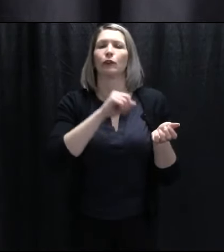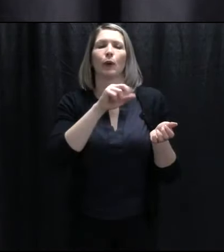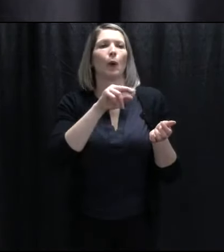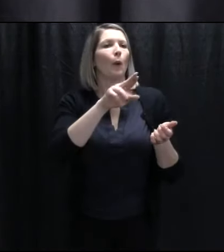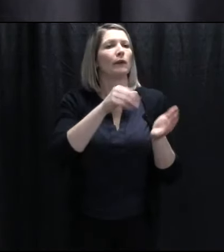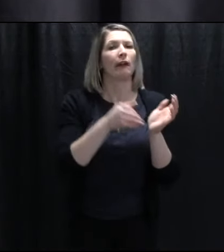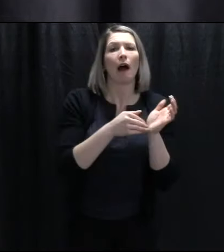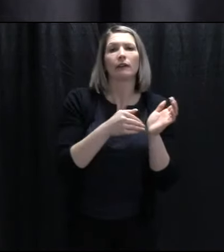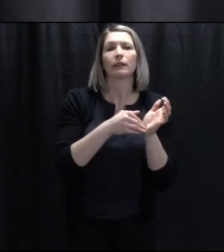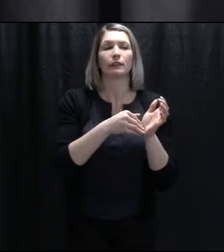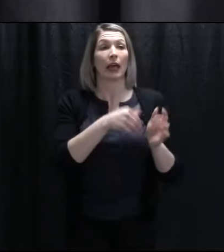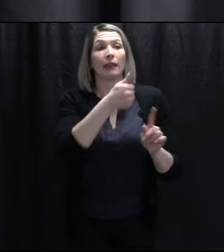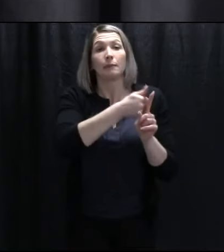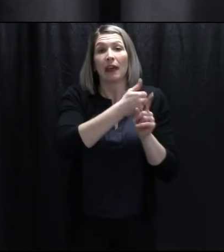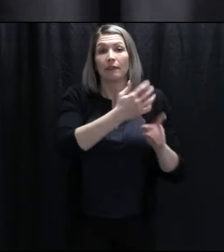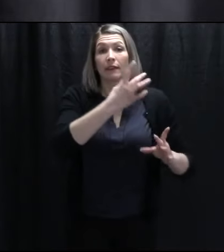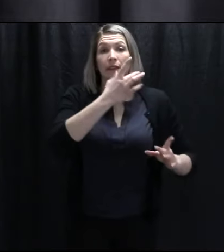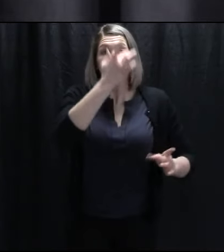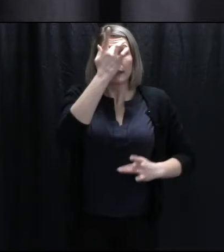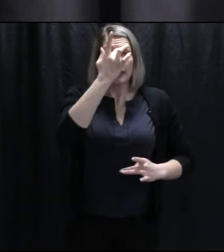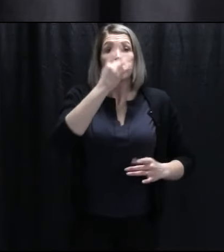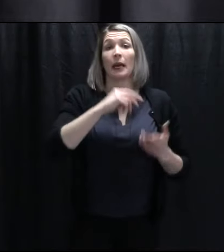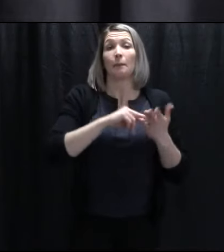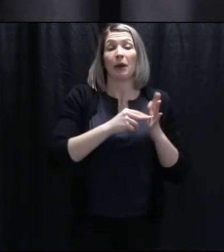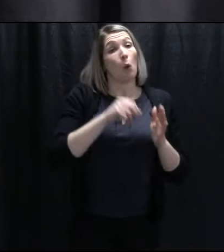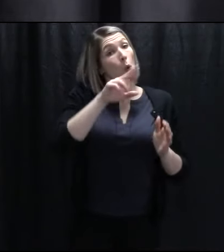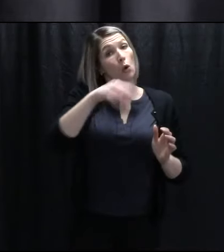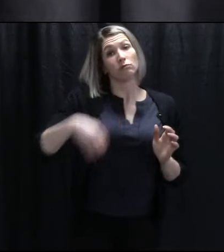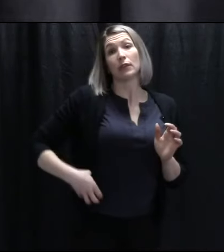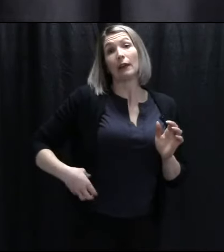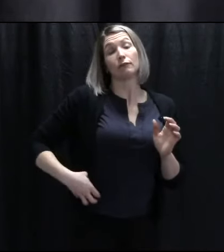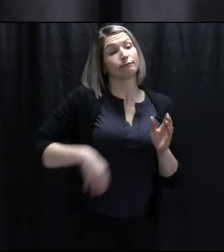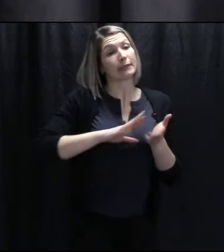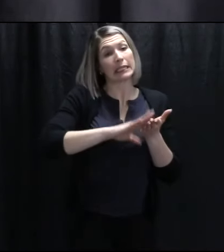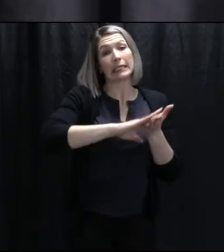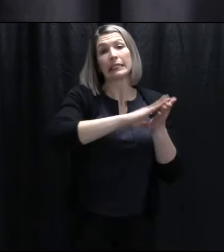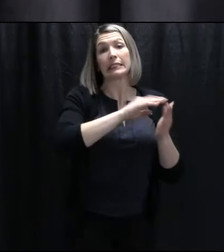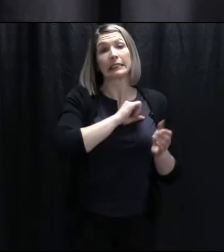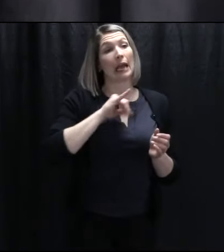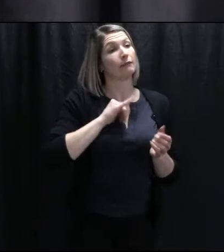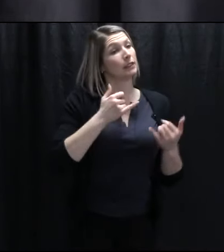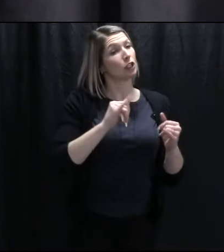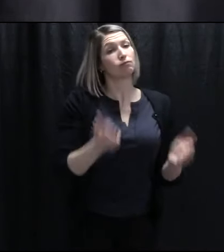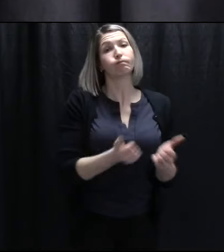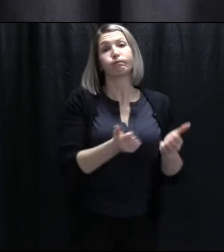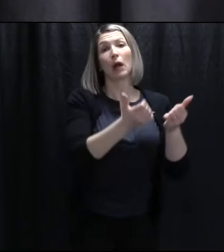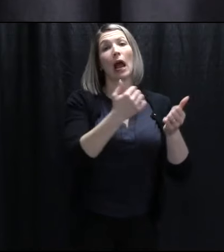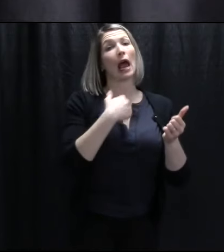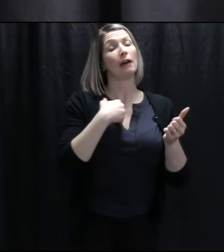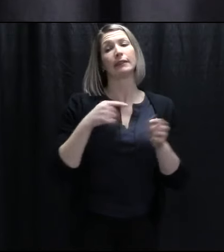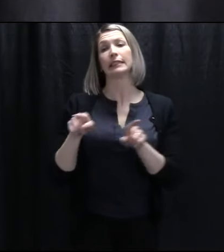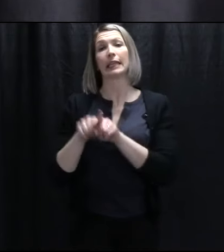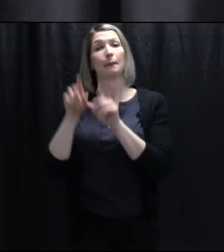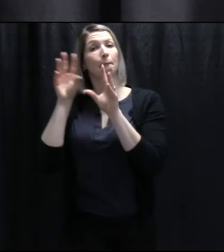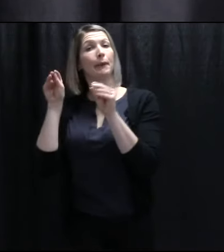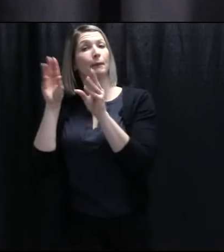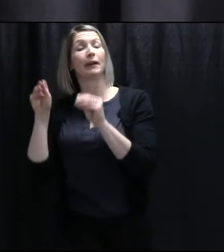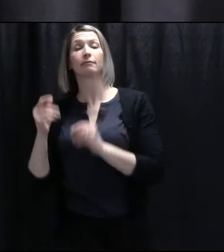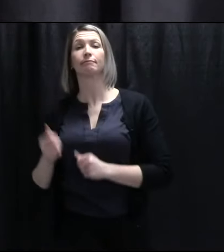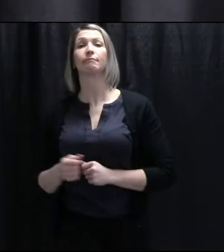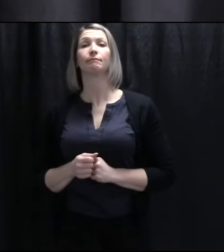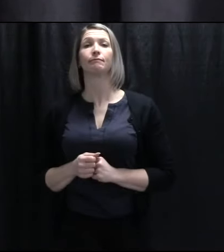paramedics or nurses or janitorial staff even. Thank you. And lastly, what are the current estimates